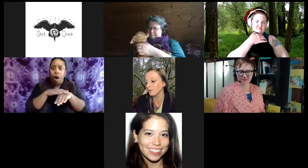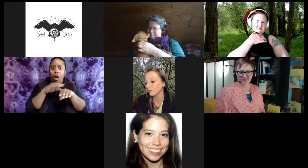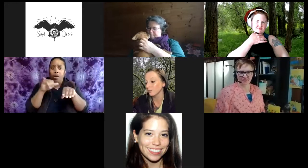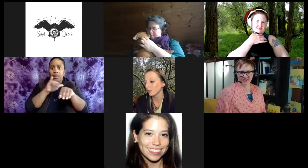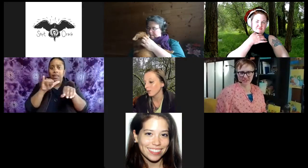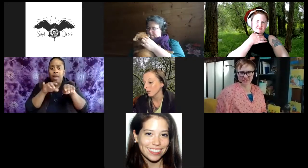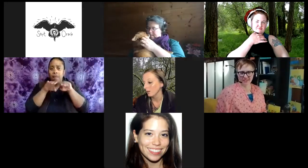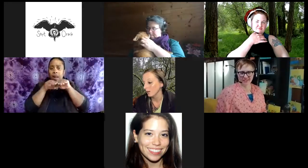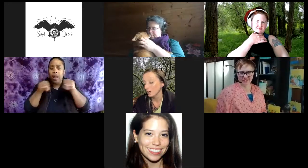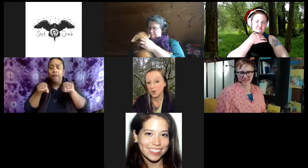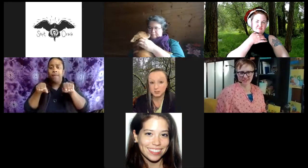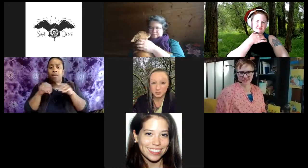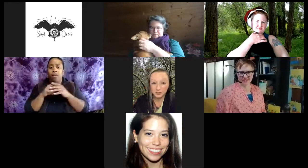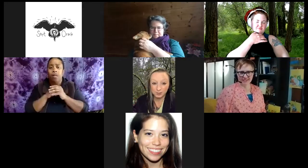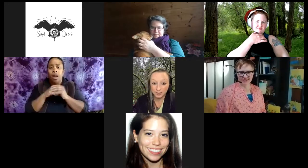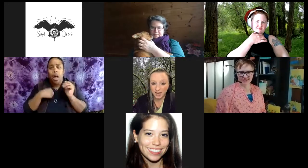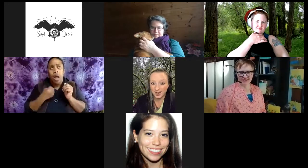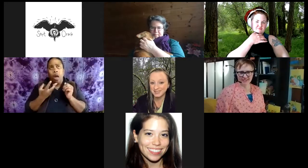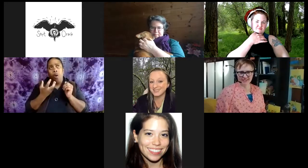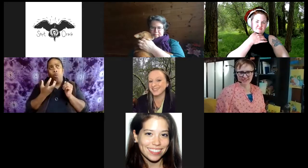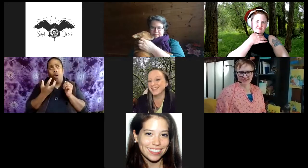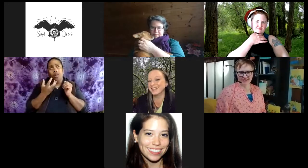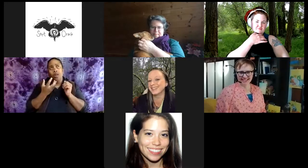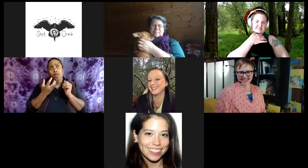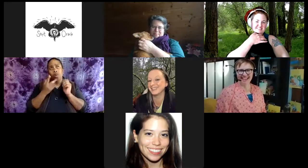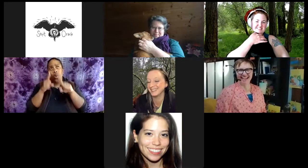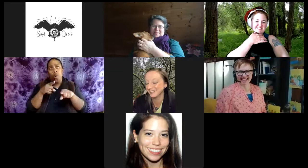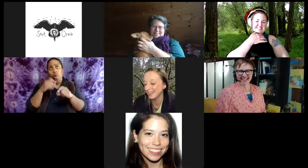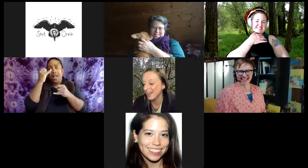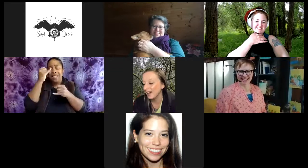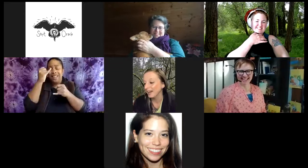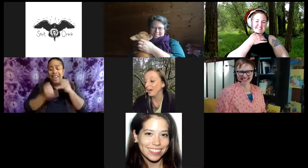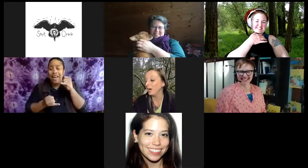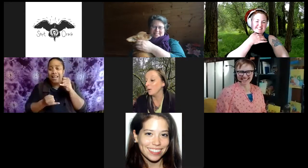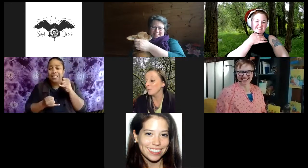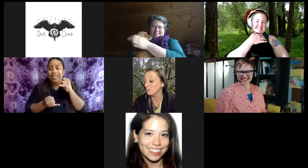so I wanted to go last